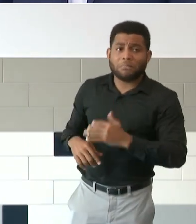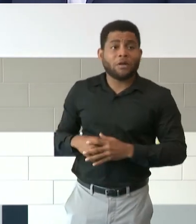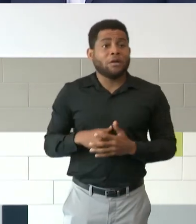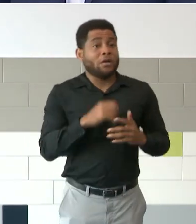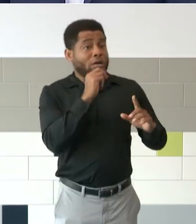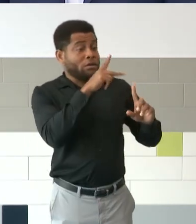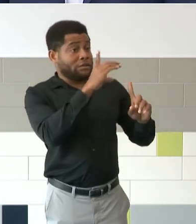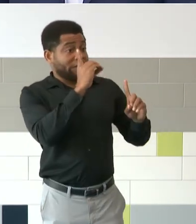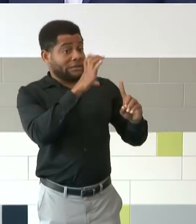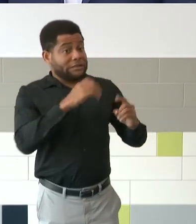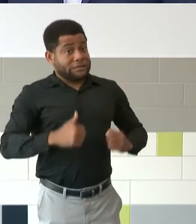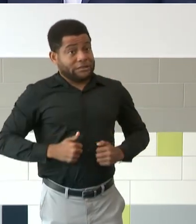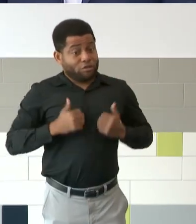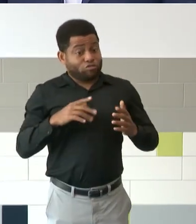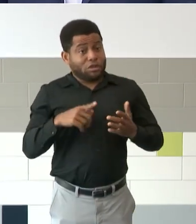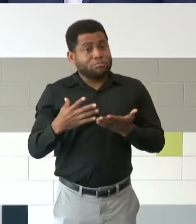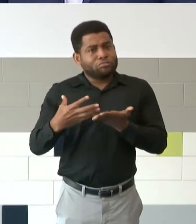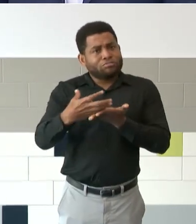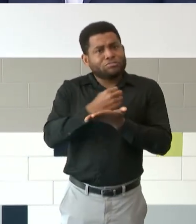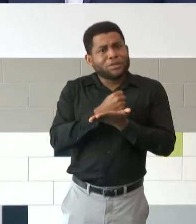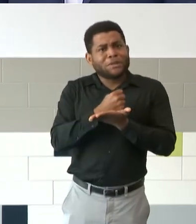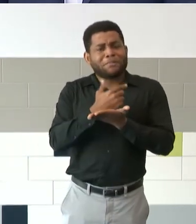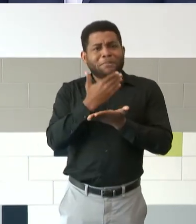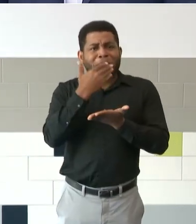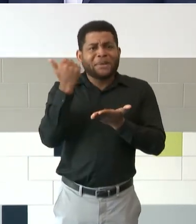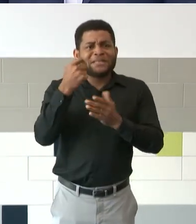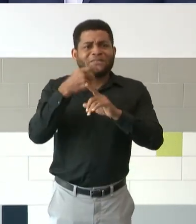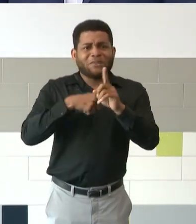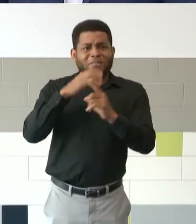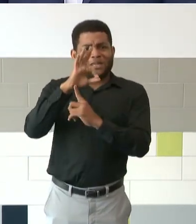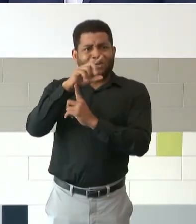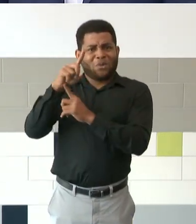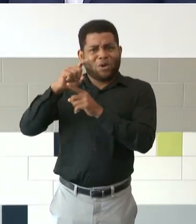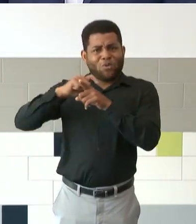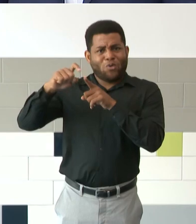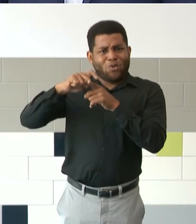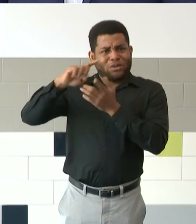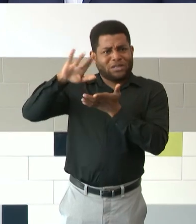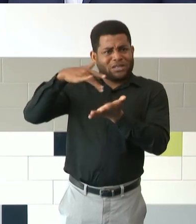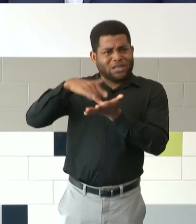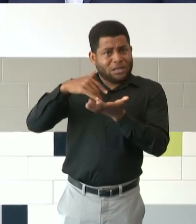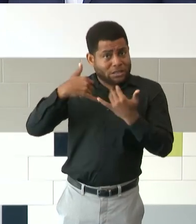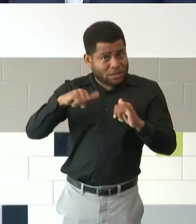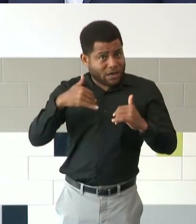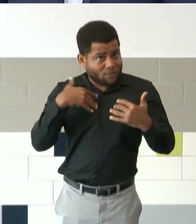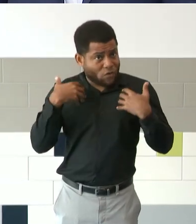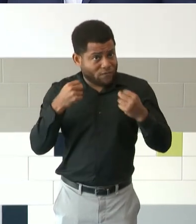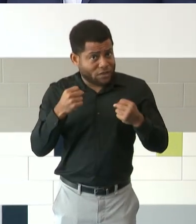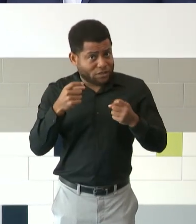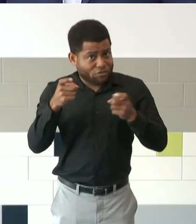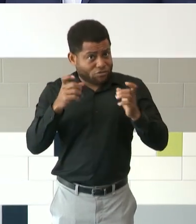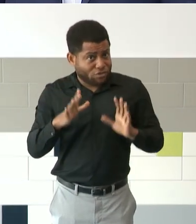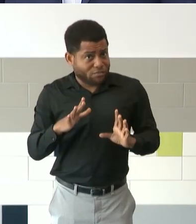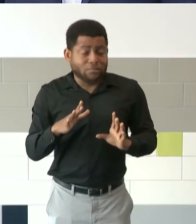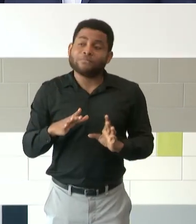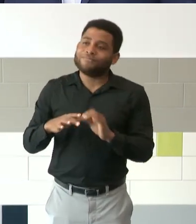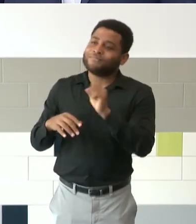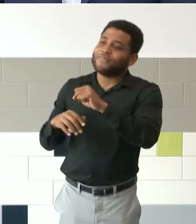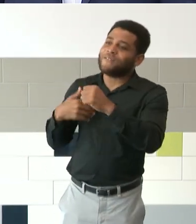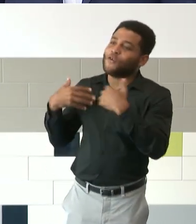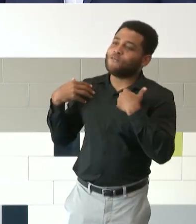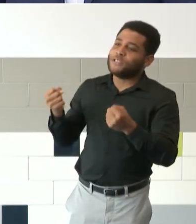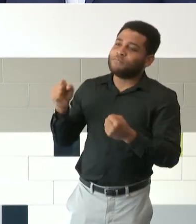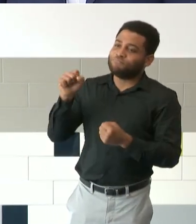its 911 call center? And do you still have confidence with its director? I do. Yes. Regarding